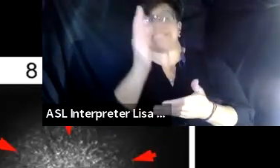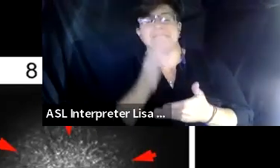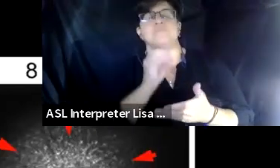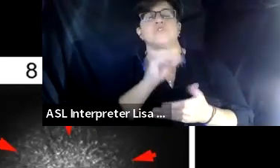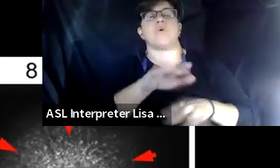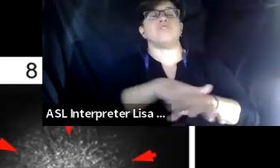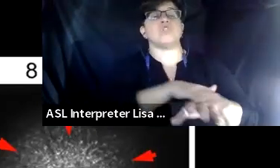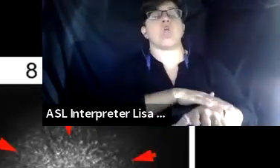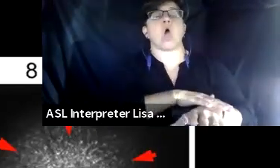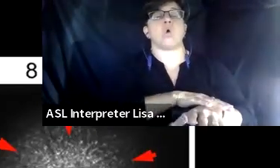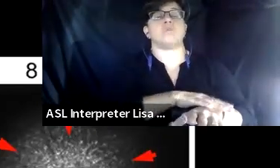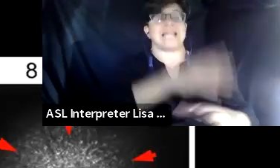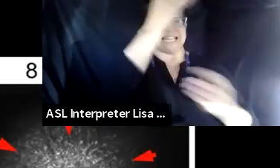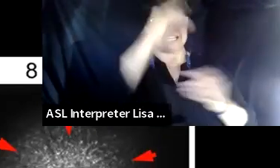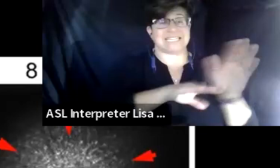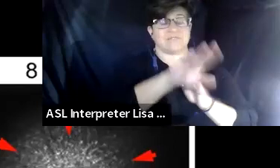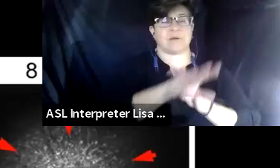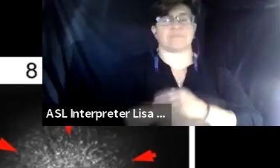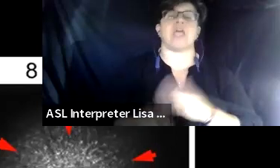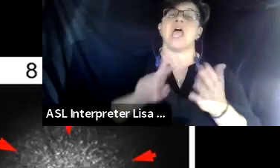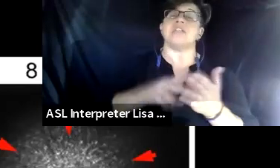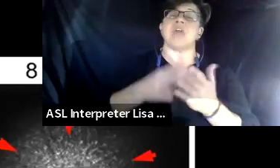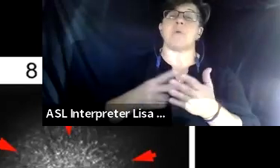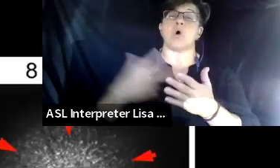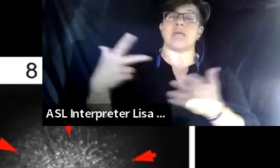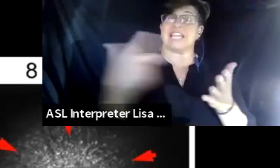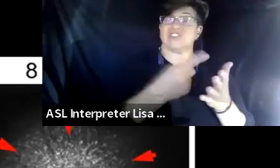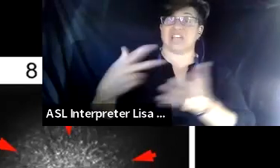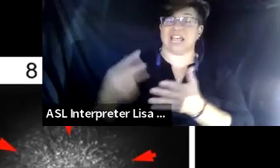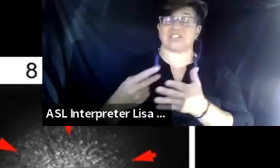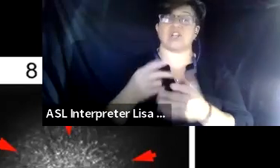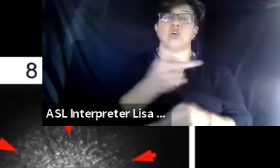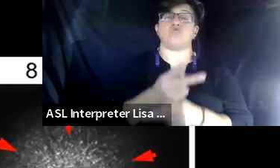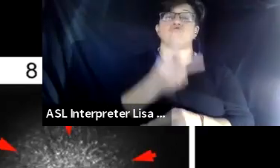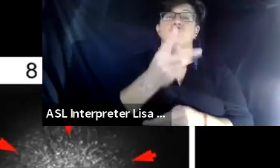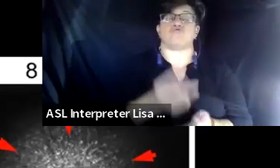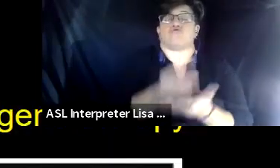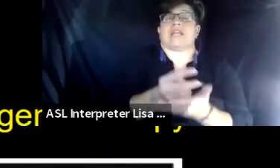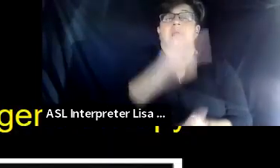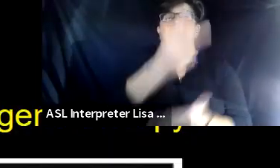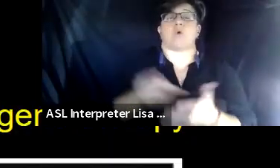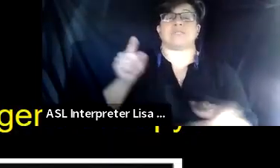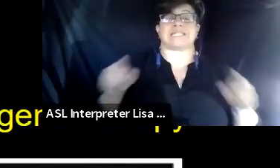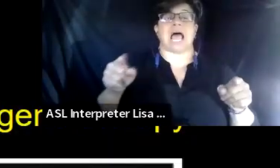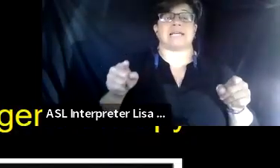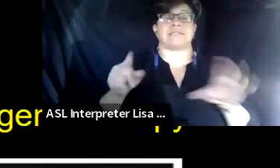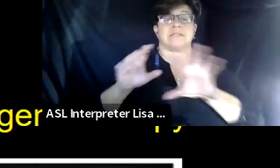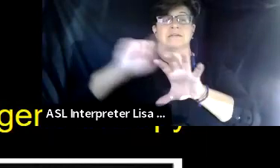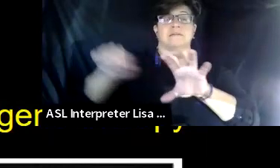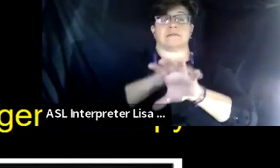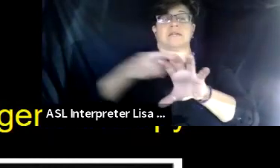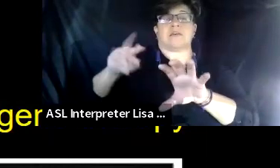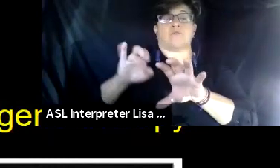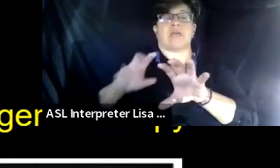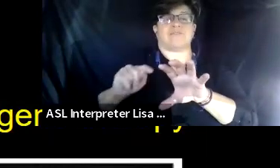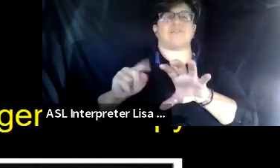we do a double injection and treat both sides of the retina, these changes in the autofluorescence imaging are attenuated significantly.